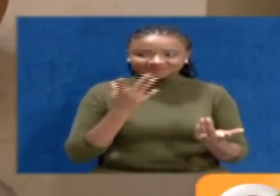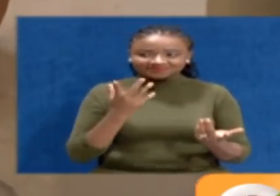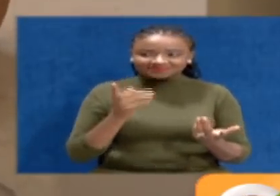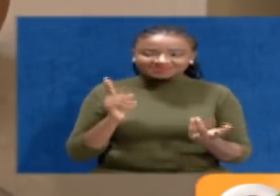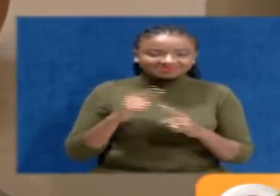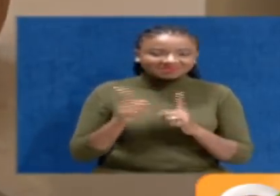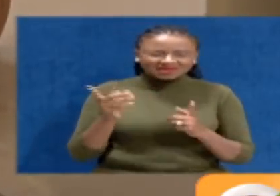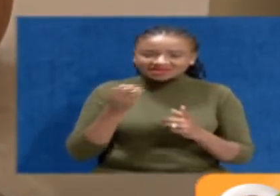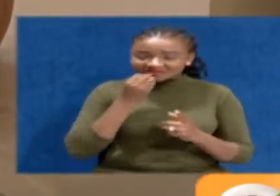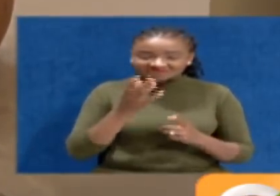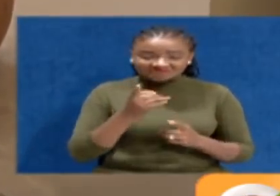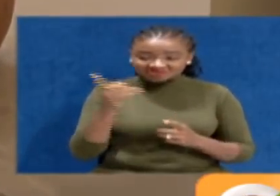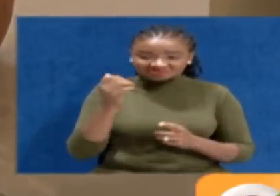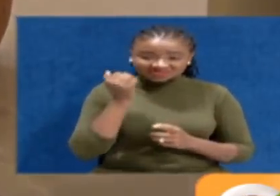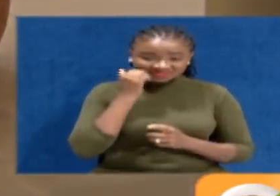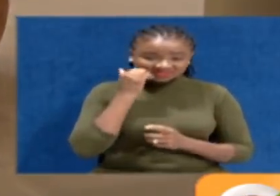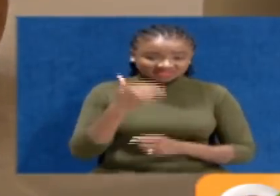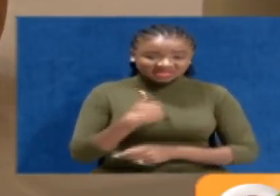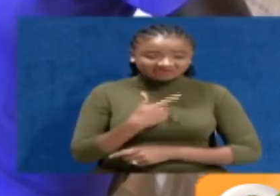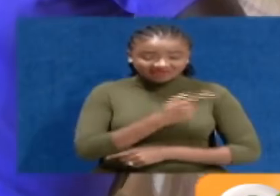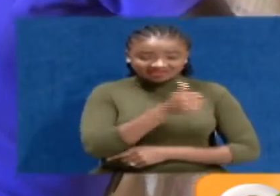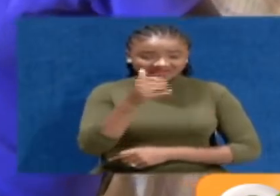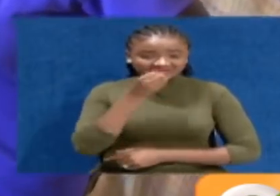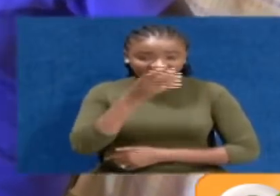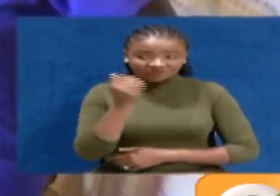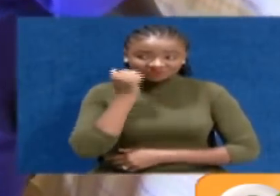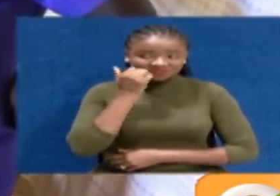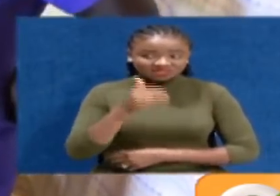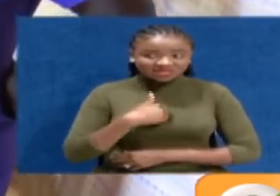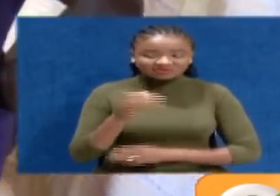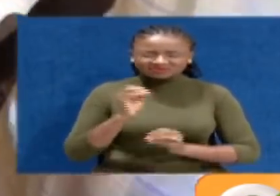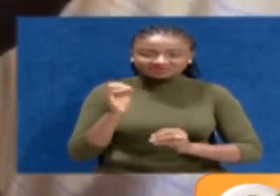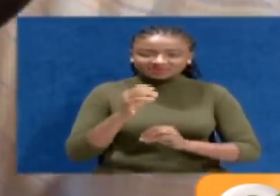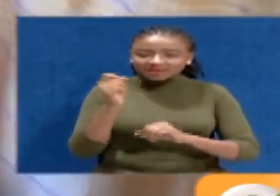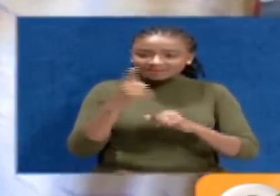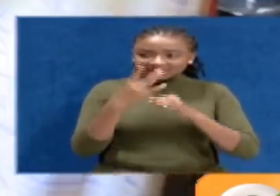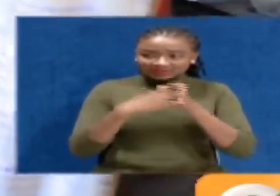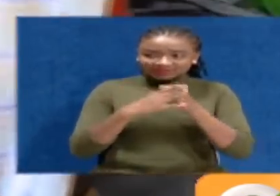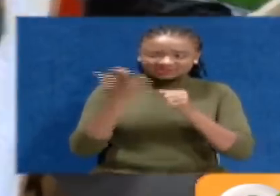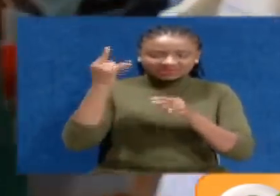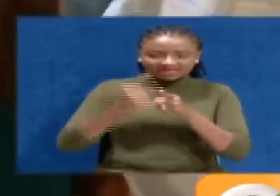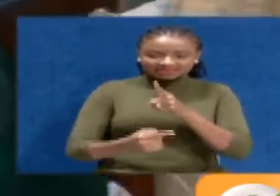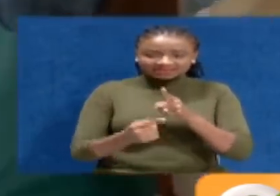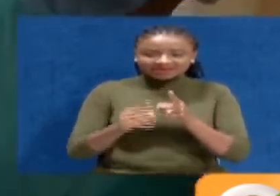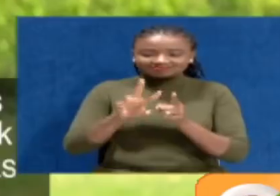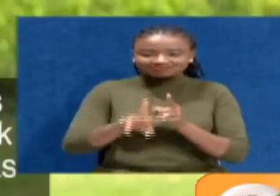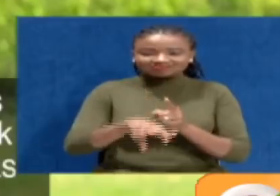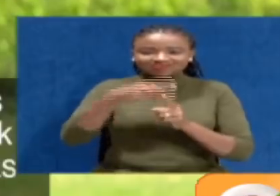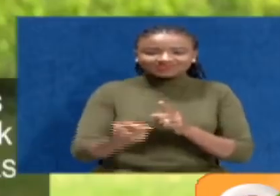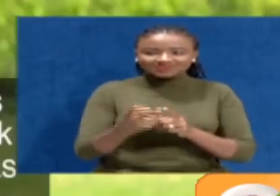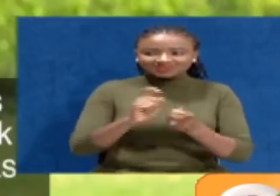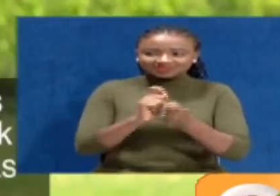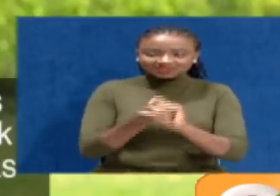not indicate to anyone that she was dealing with a crisis in the making. In September last year, things took a turn for the